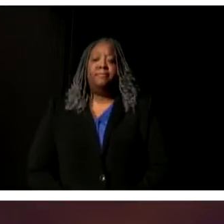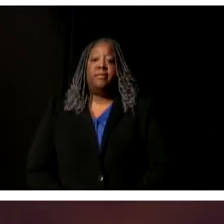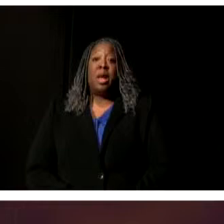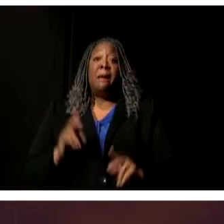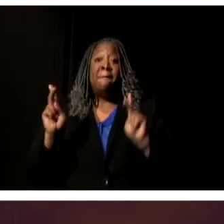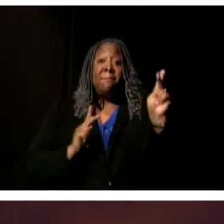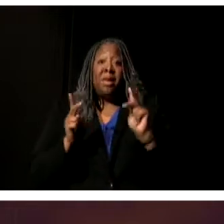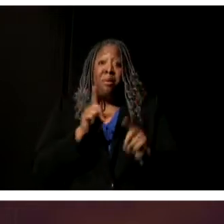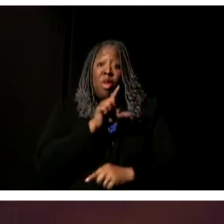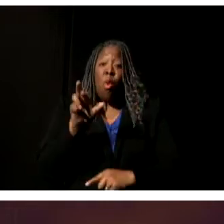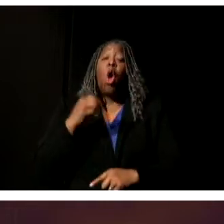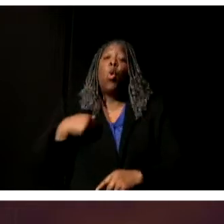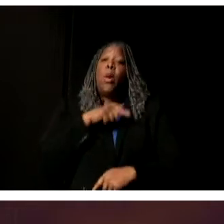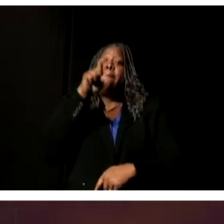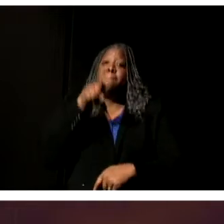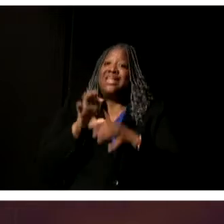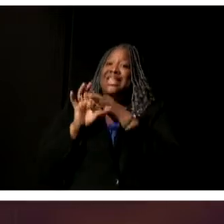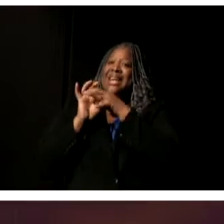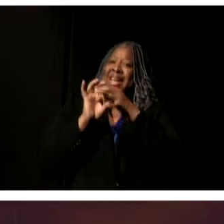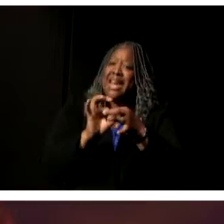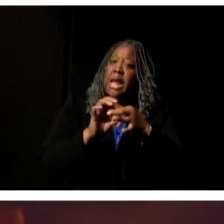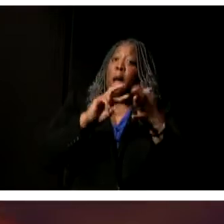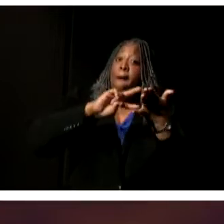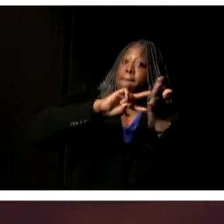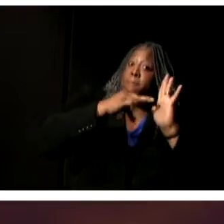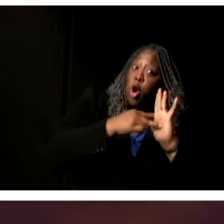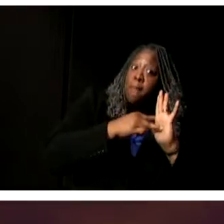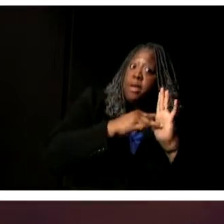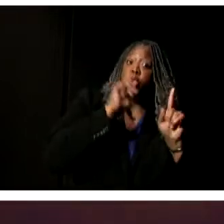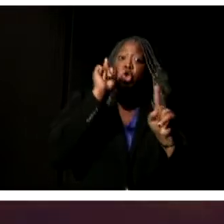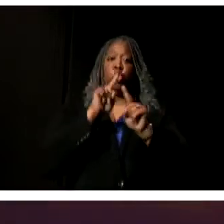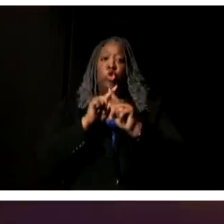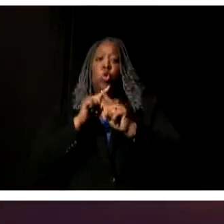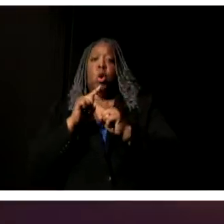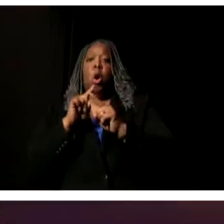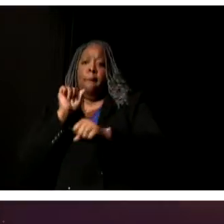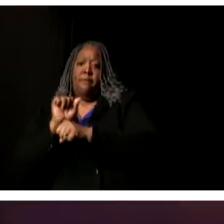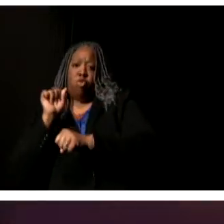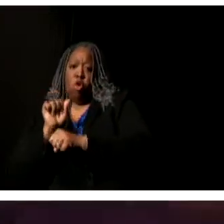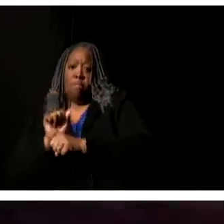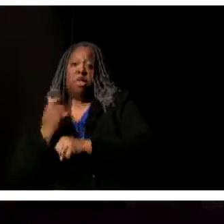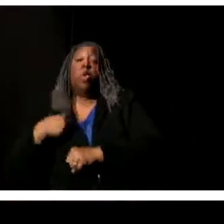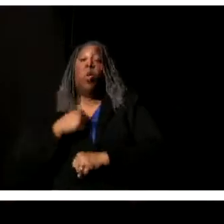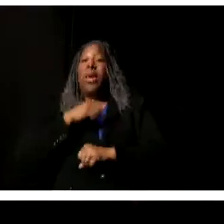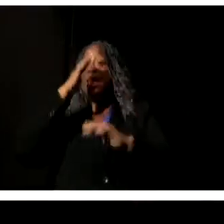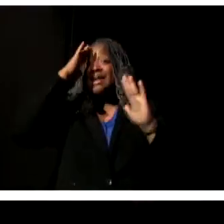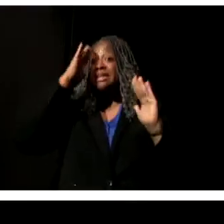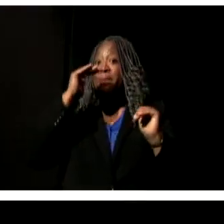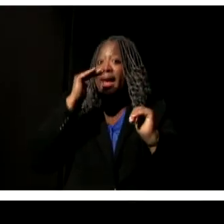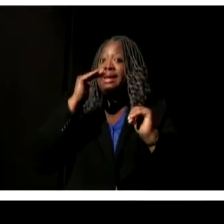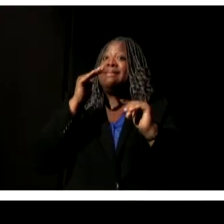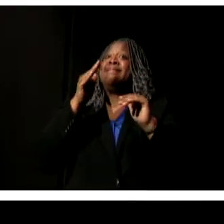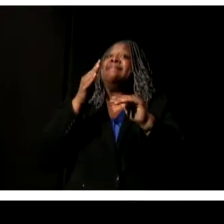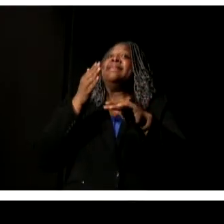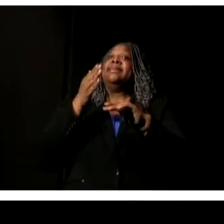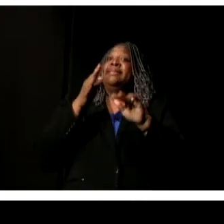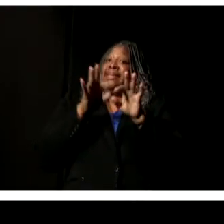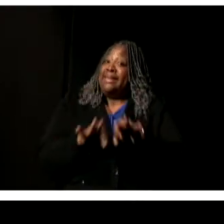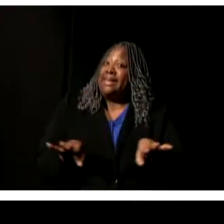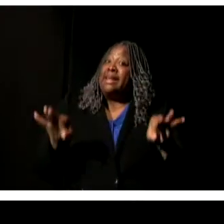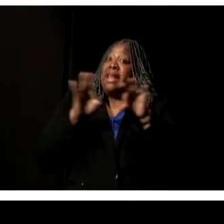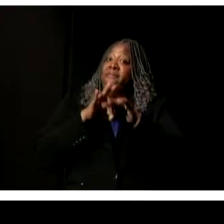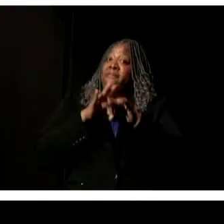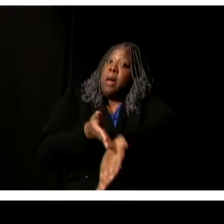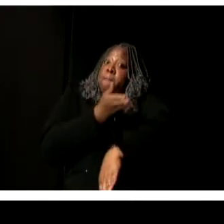People of Little Rock, we must connect purpose to performance, and we expect significant improvements towards that this